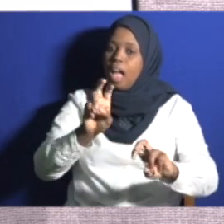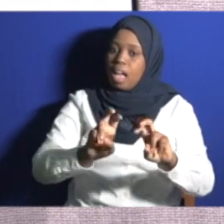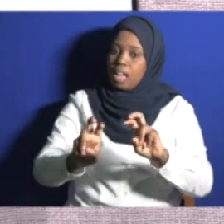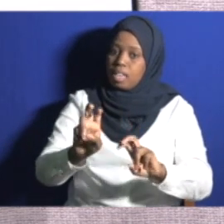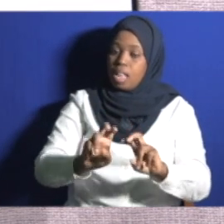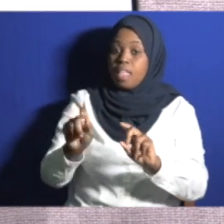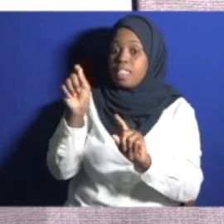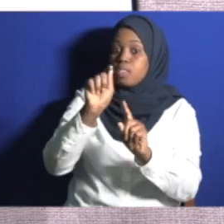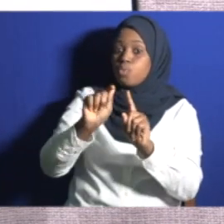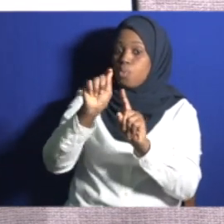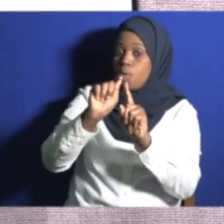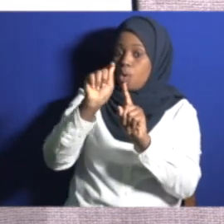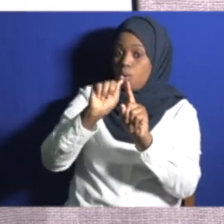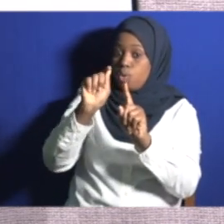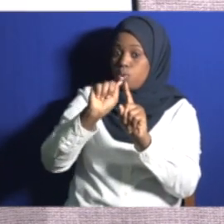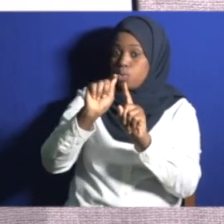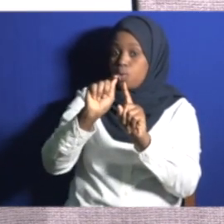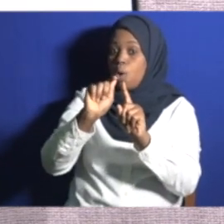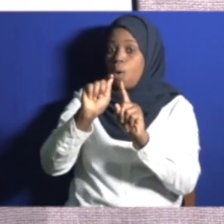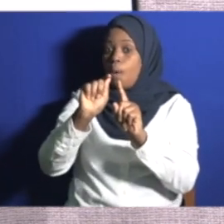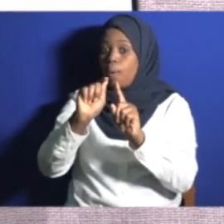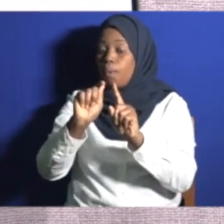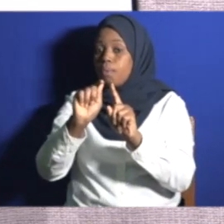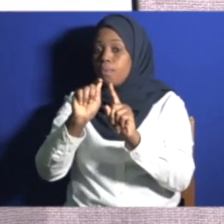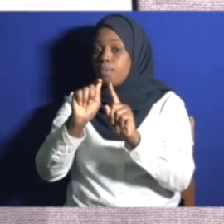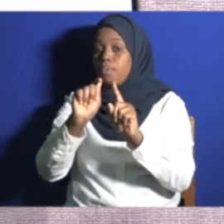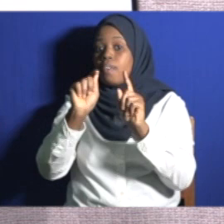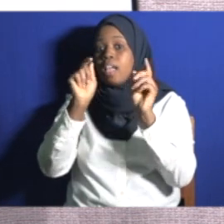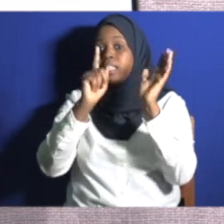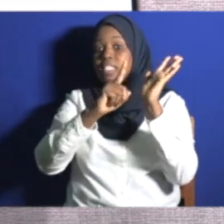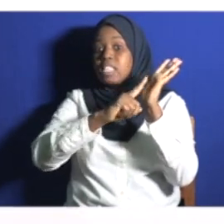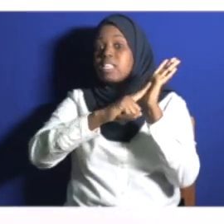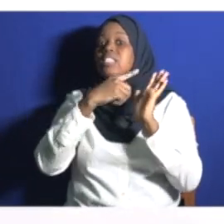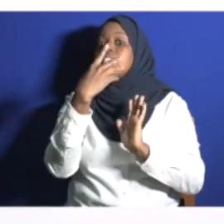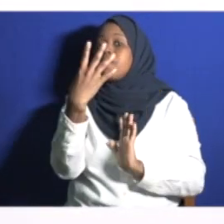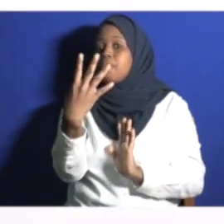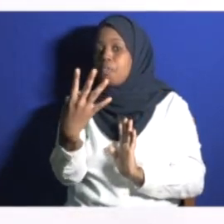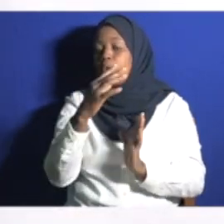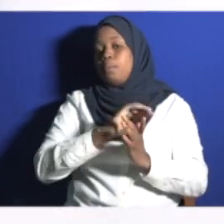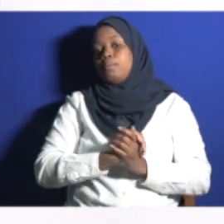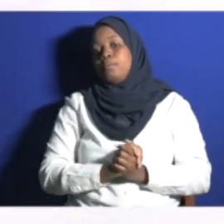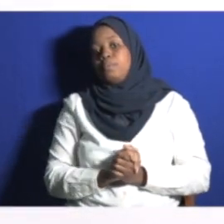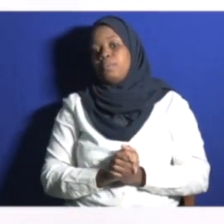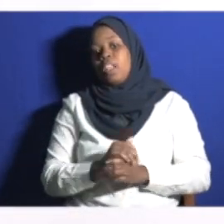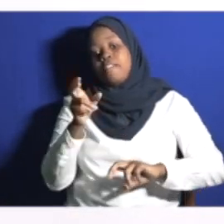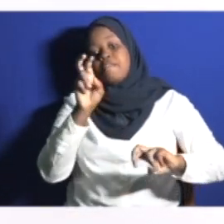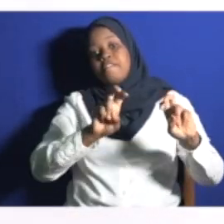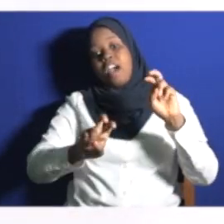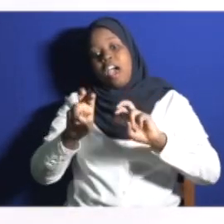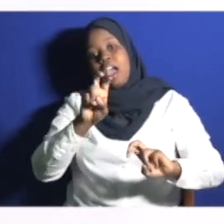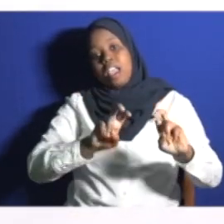64. You may use the table of squares. Find the square root